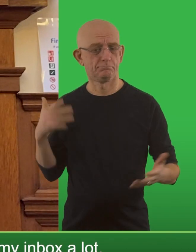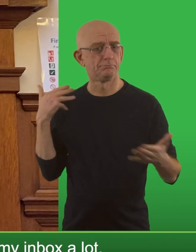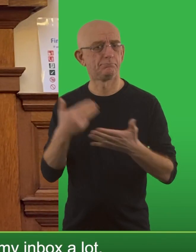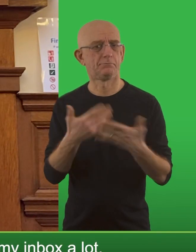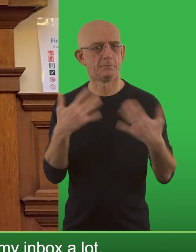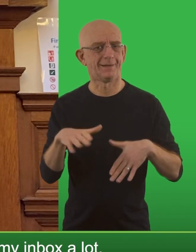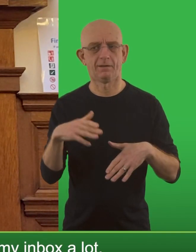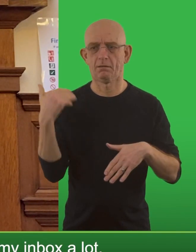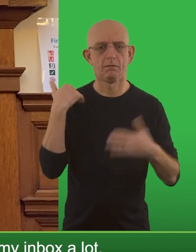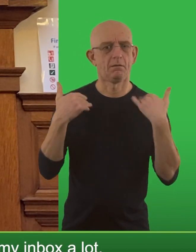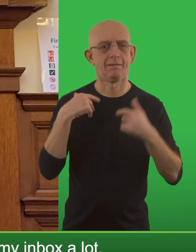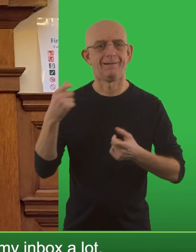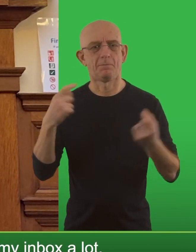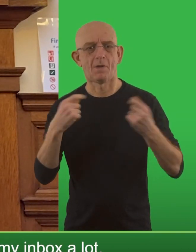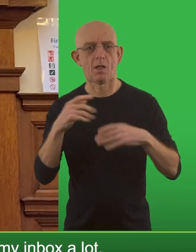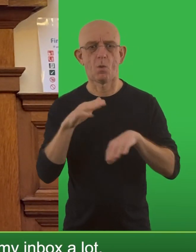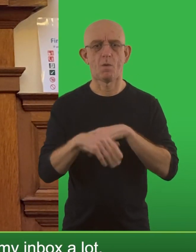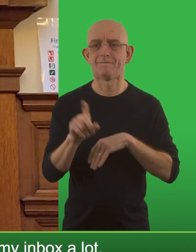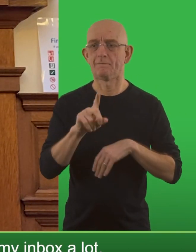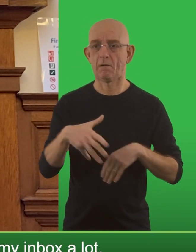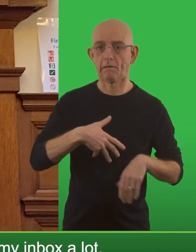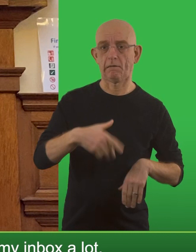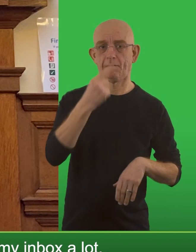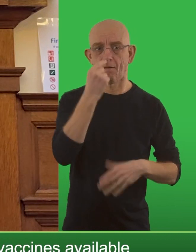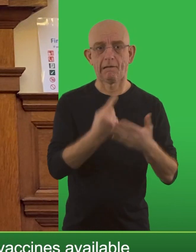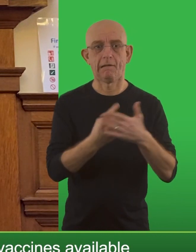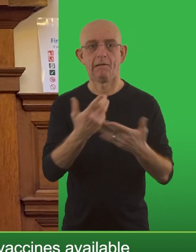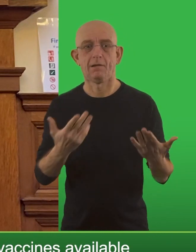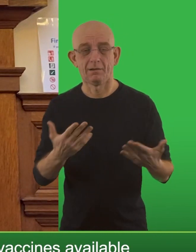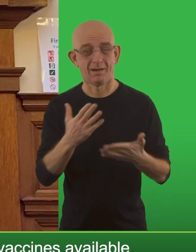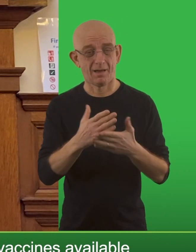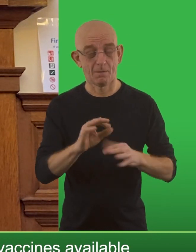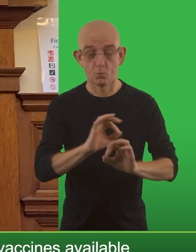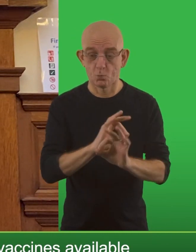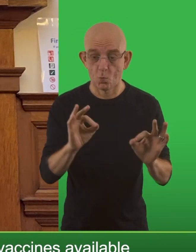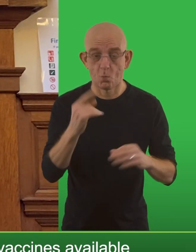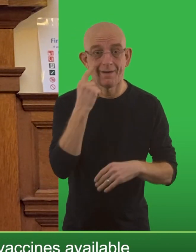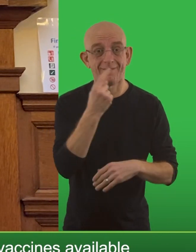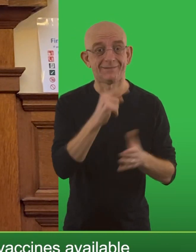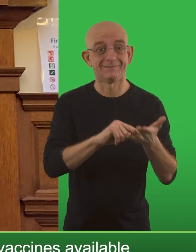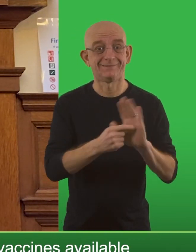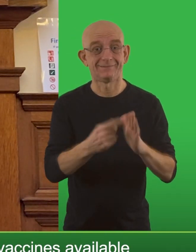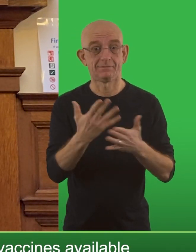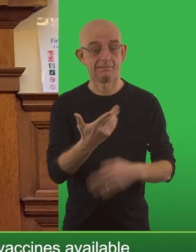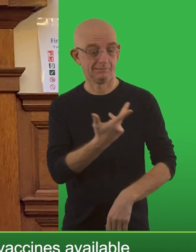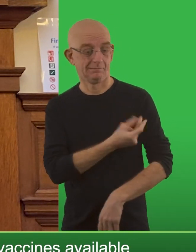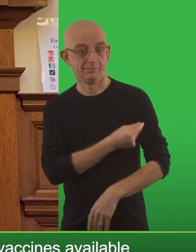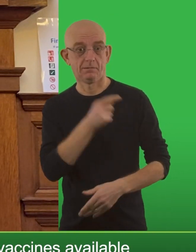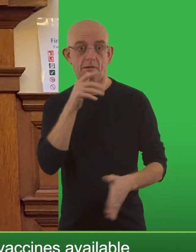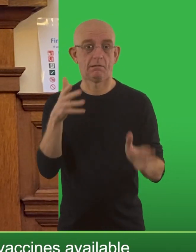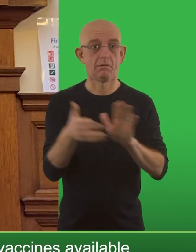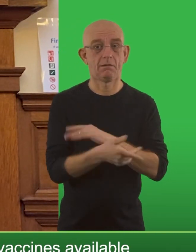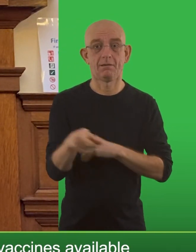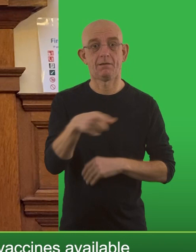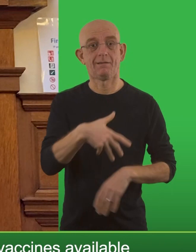The impact on fertility crops up in my inbox a lot. There is no evidence that either of the vaccines